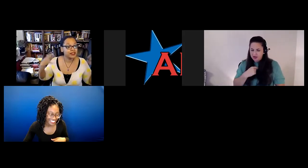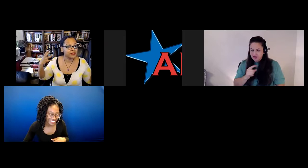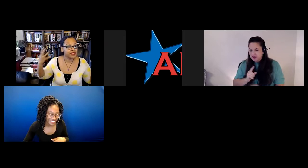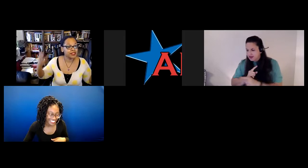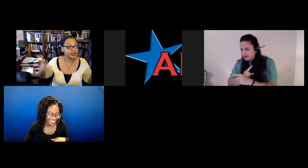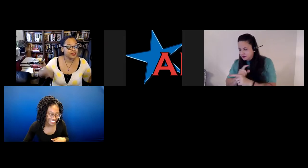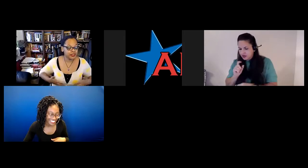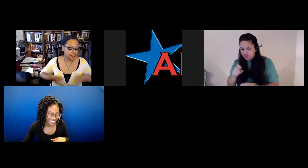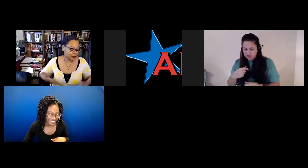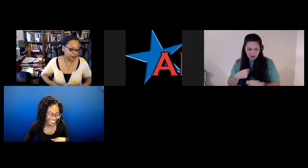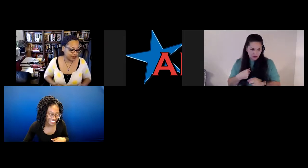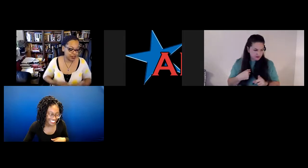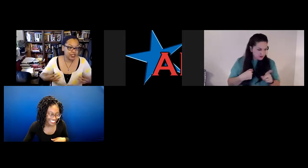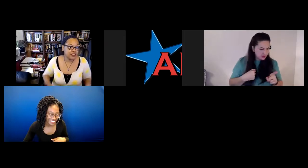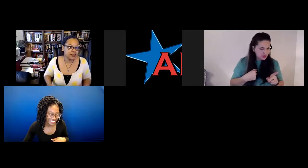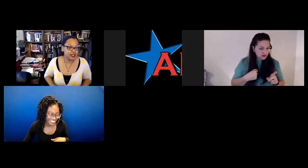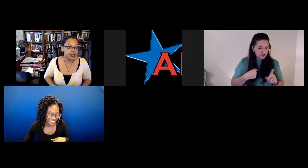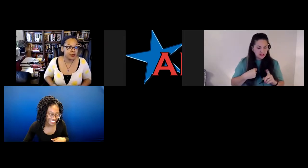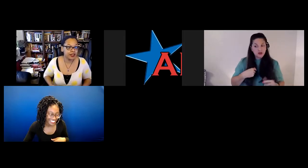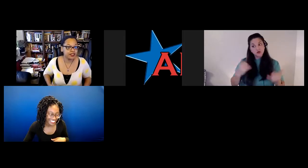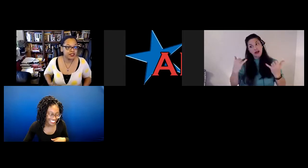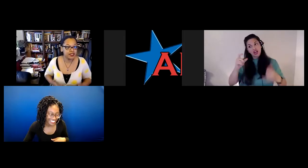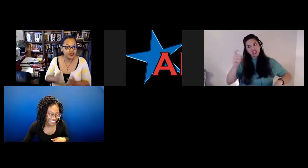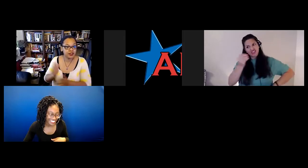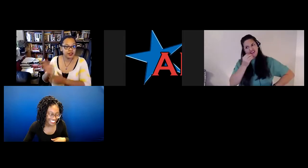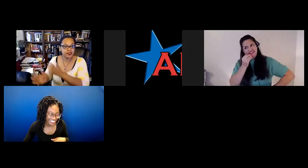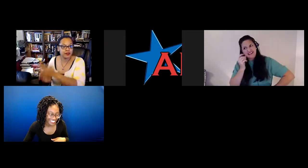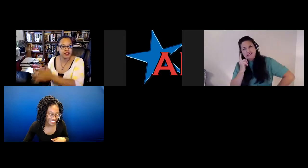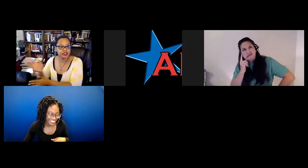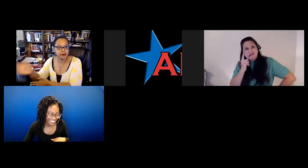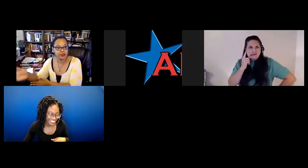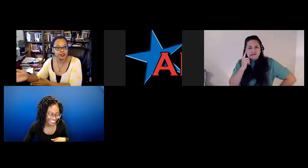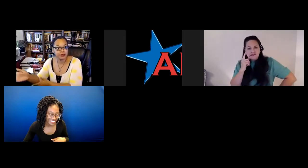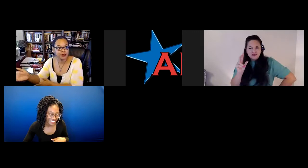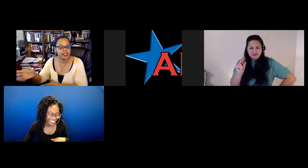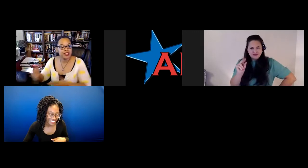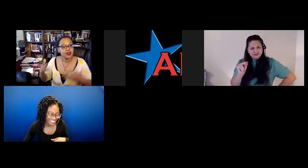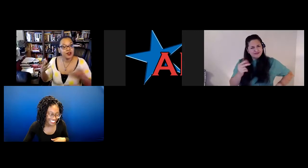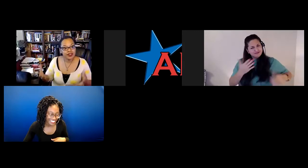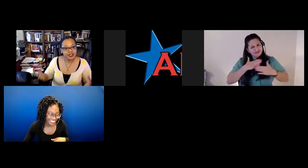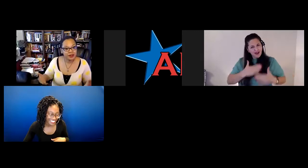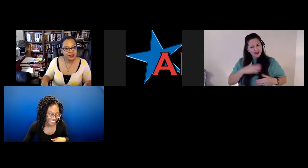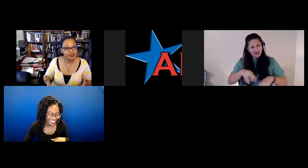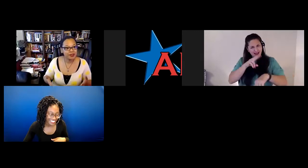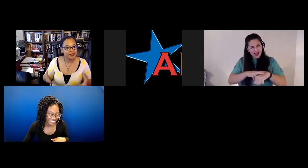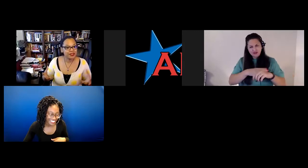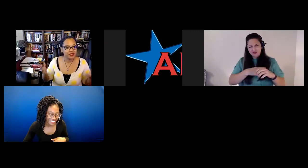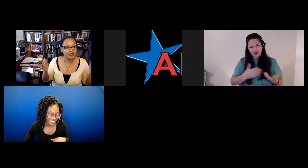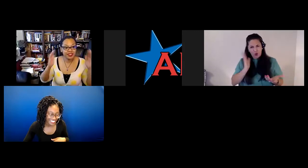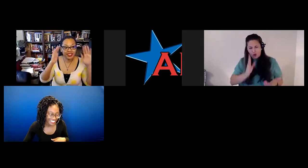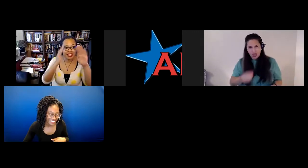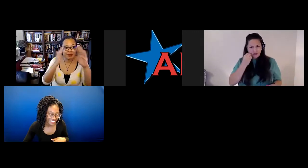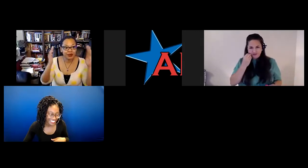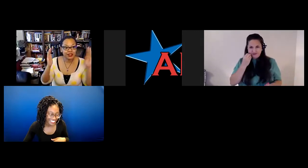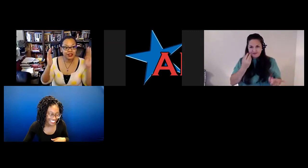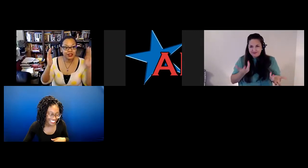in some cases we think about, like, should I eat today? Our body just naturally brings us towards the food. There are some elements, of course, where you start